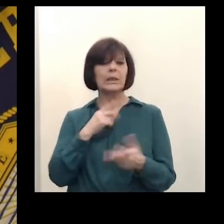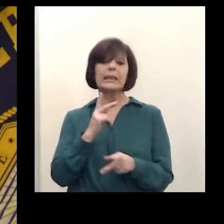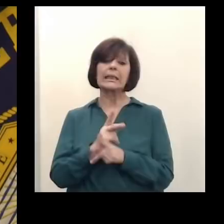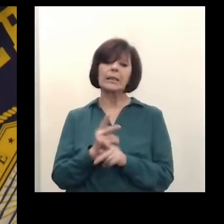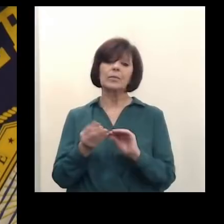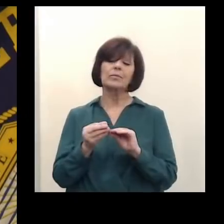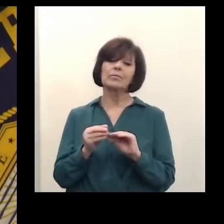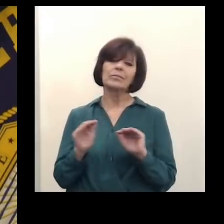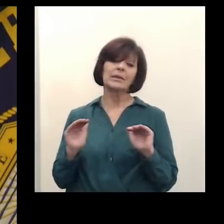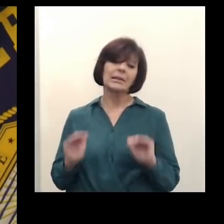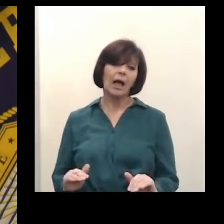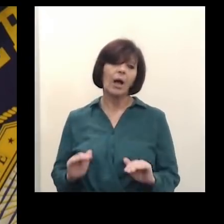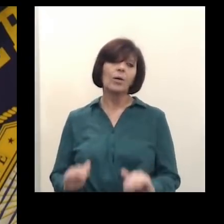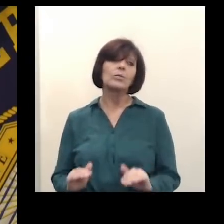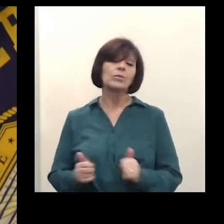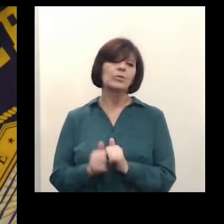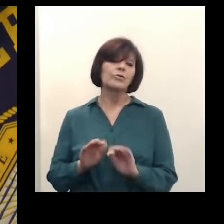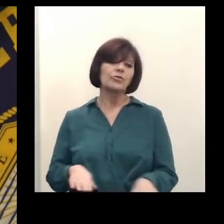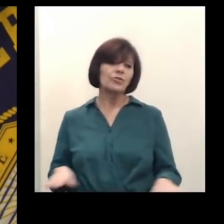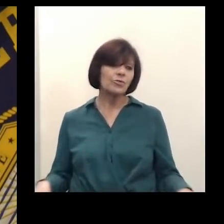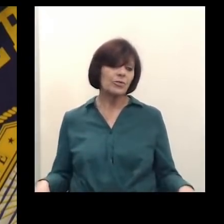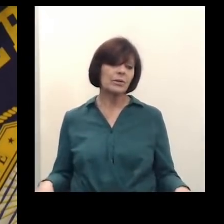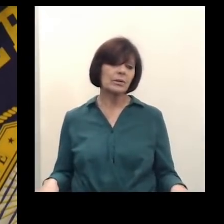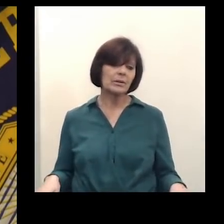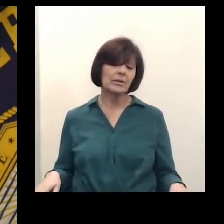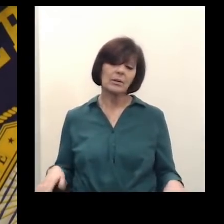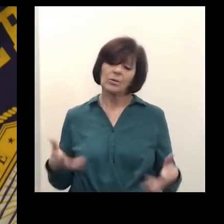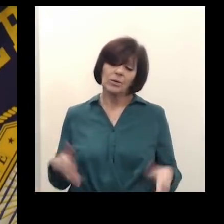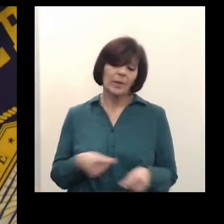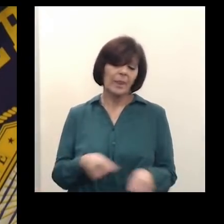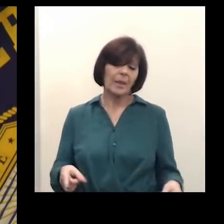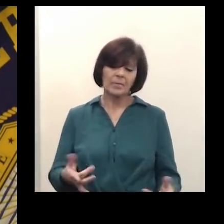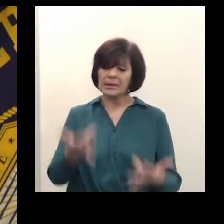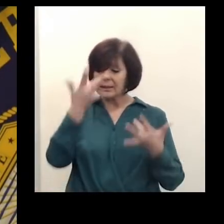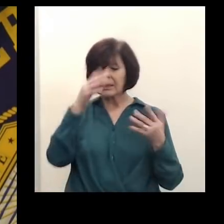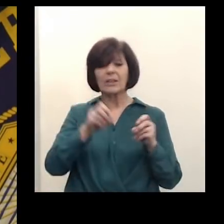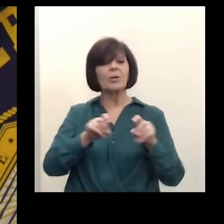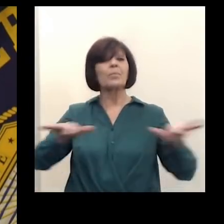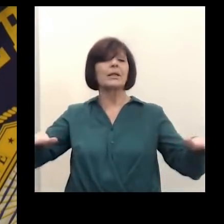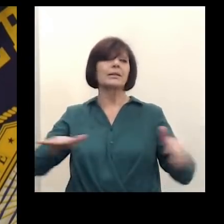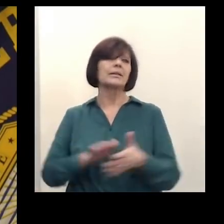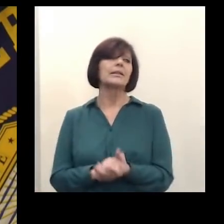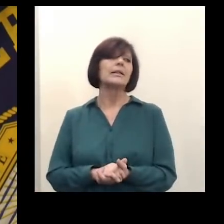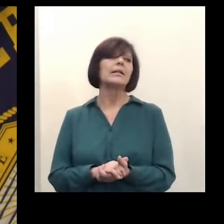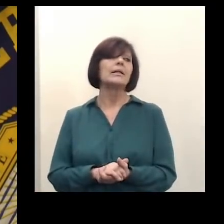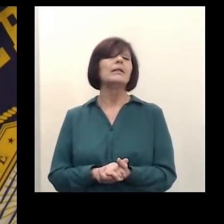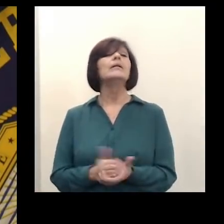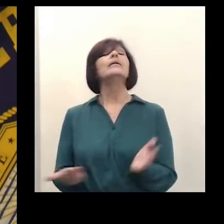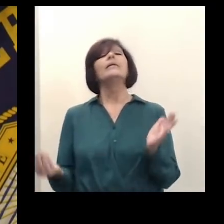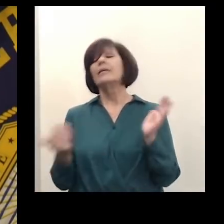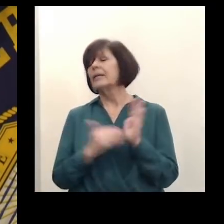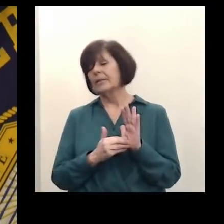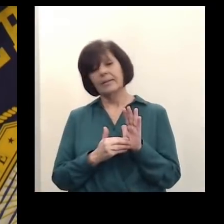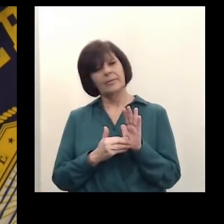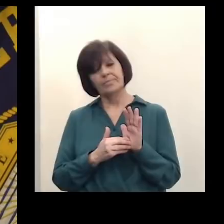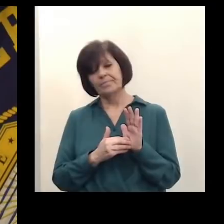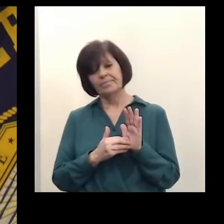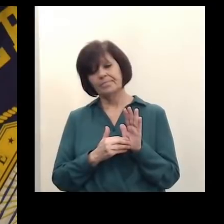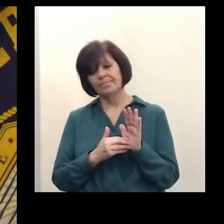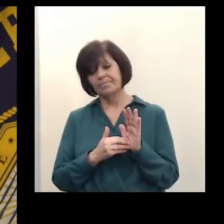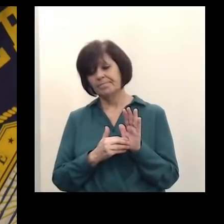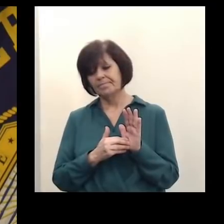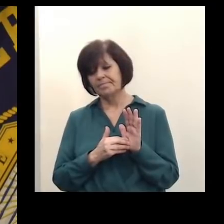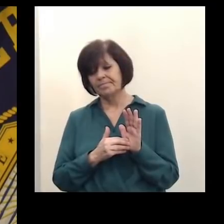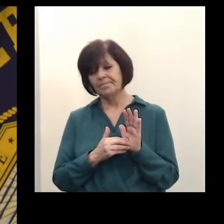among children who then themselves could get sick or pass it on to others. So once again, I just reminded of Senator